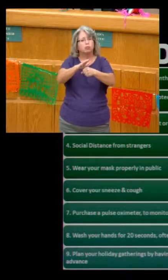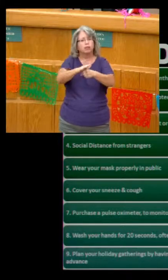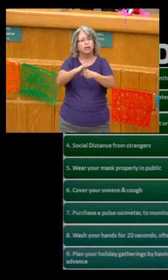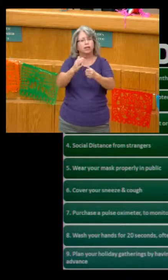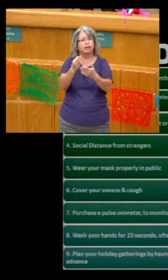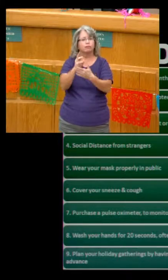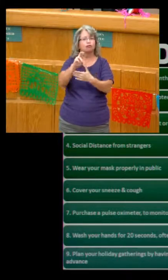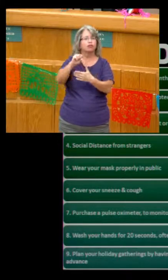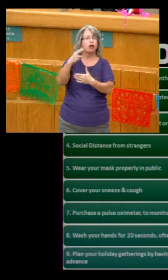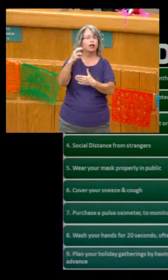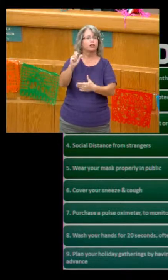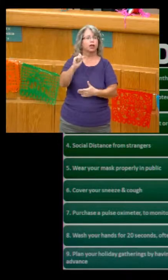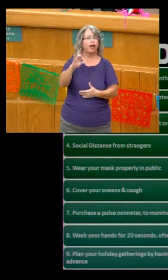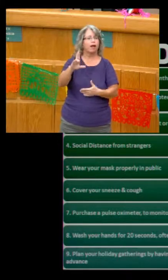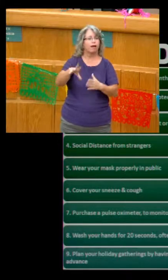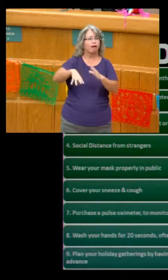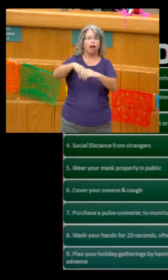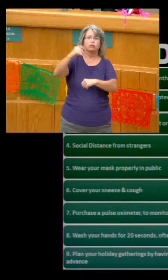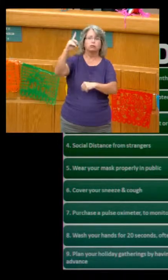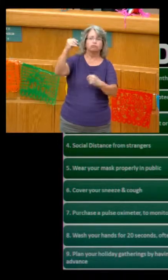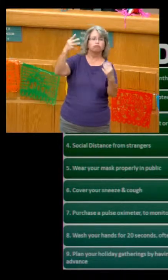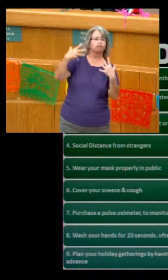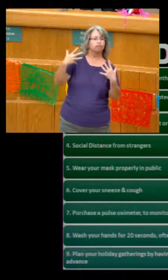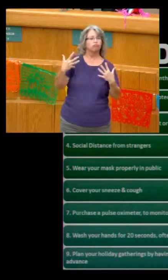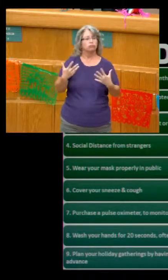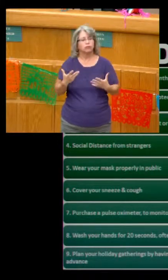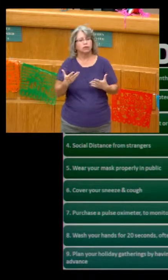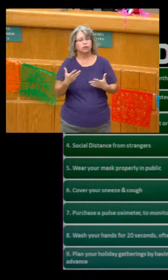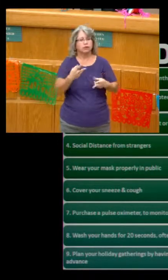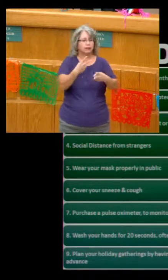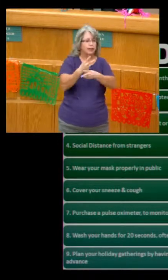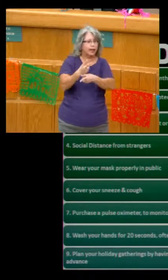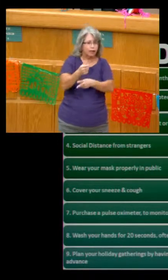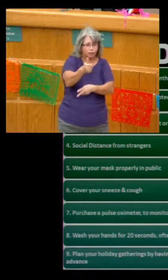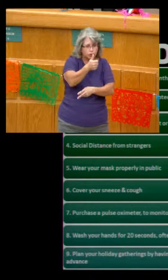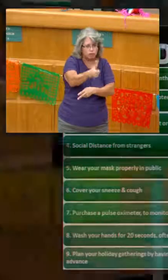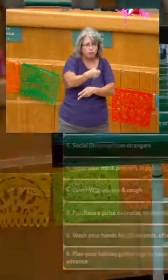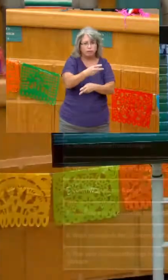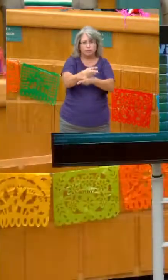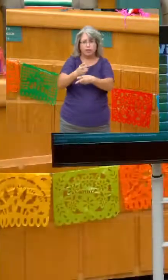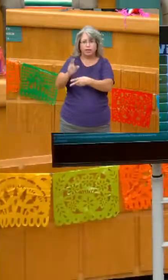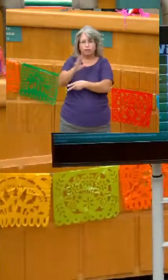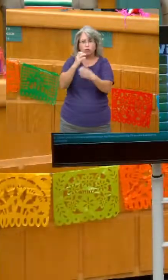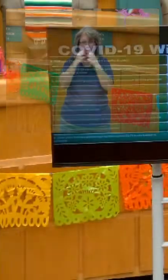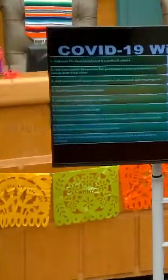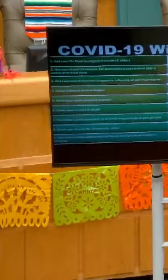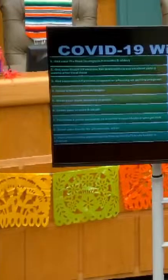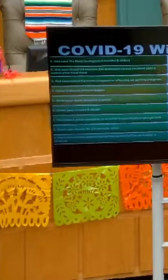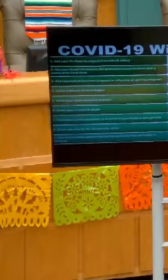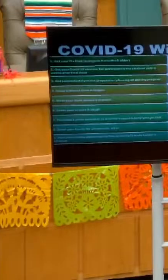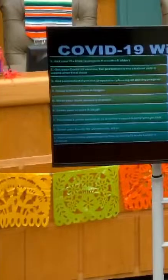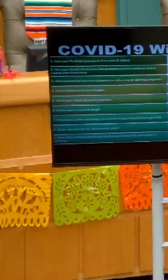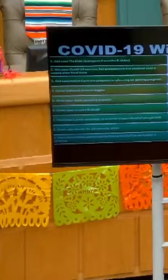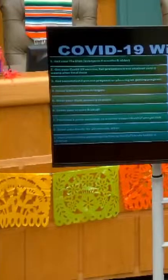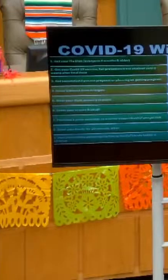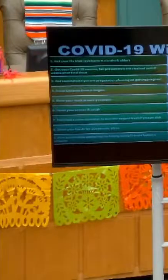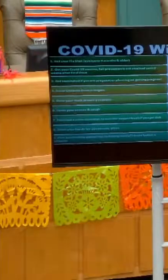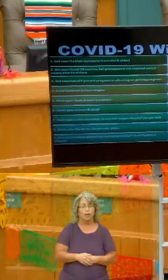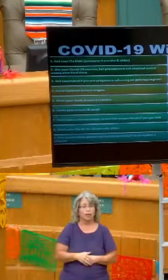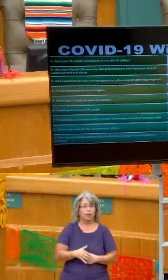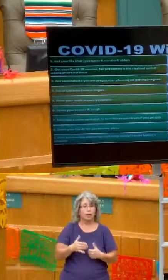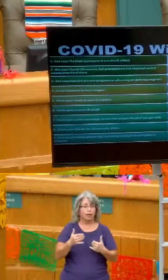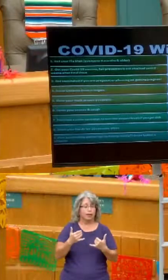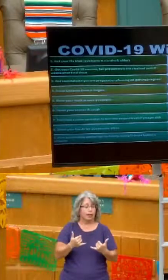care of your loved ones. So I will now turn it over to Gabby, who will do a Spanish translation, and then we